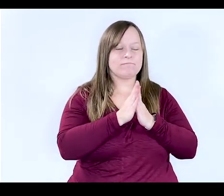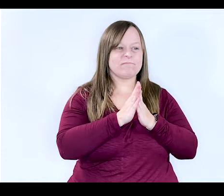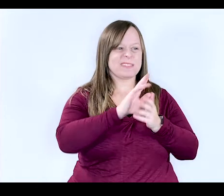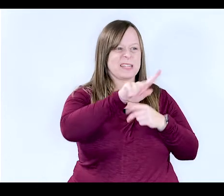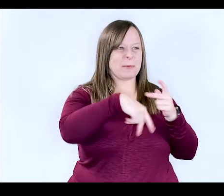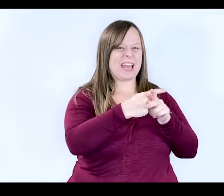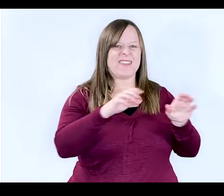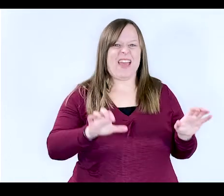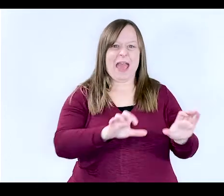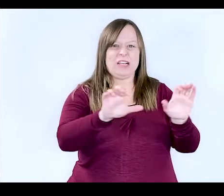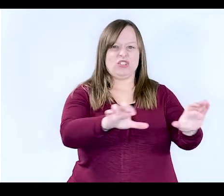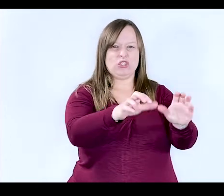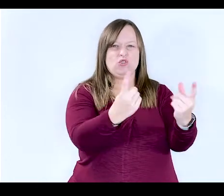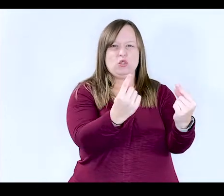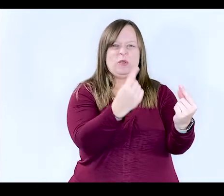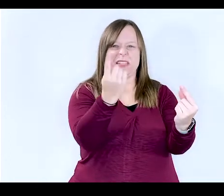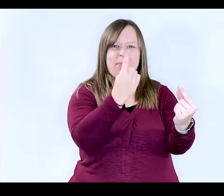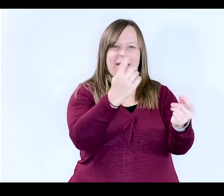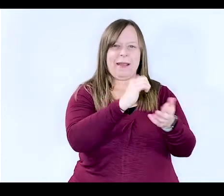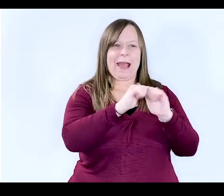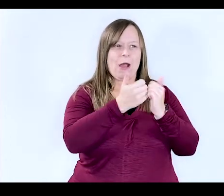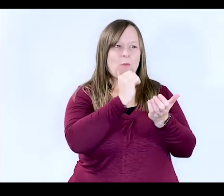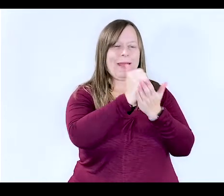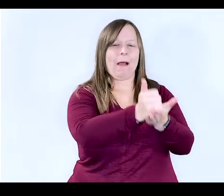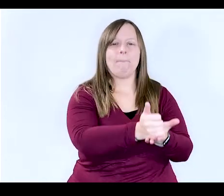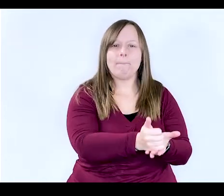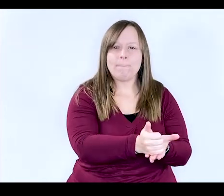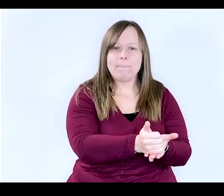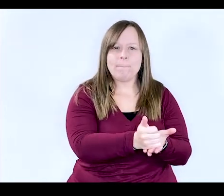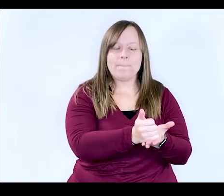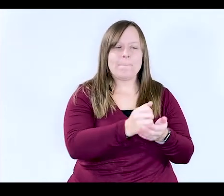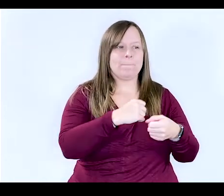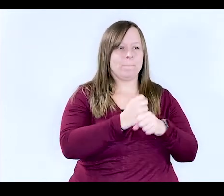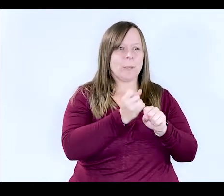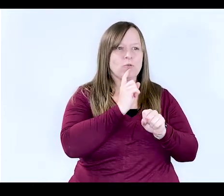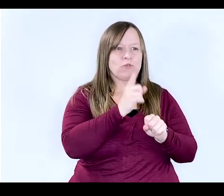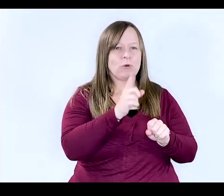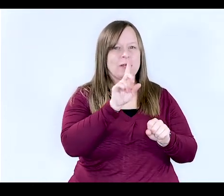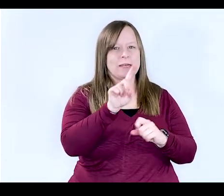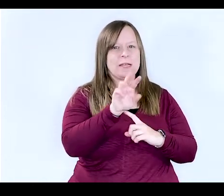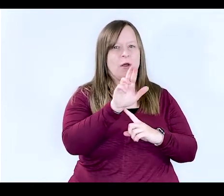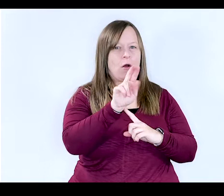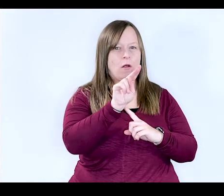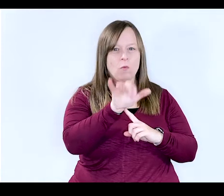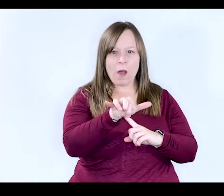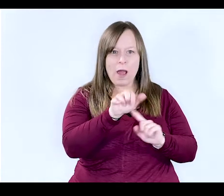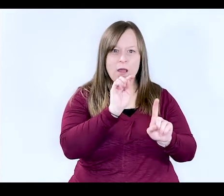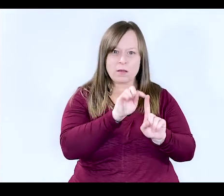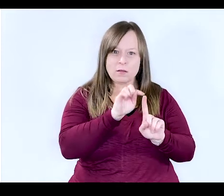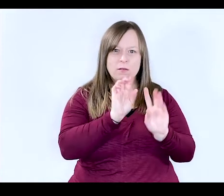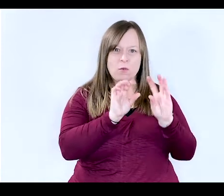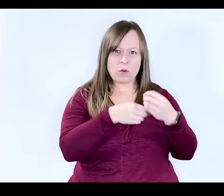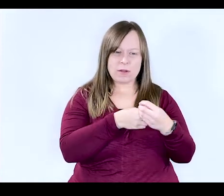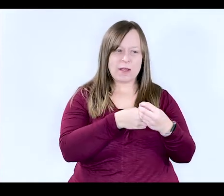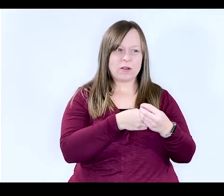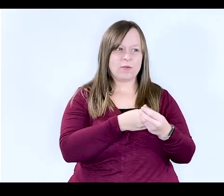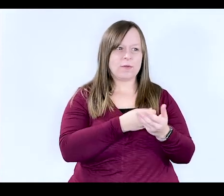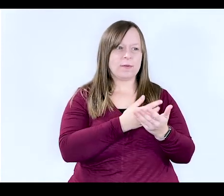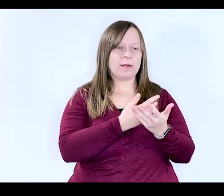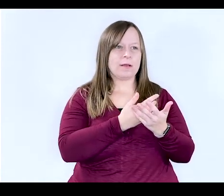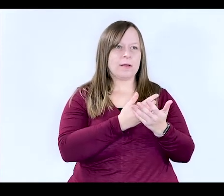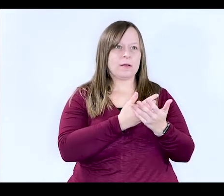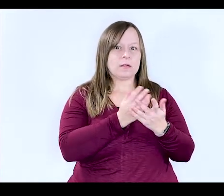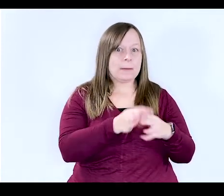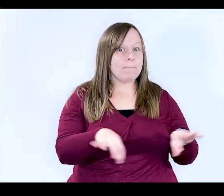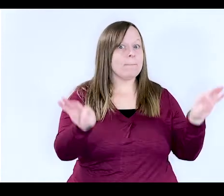to take some sort of action. What can we do to help? What can we do to make sure that DRNY is in